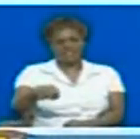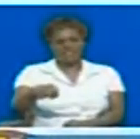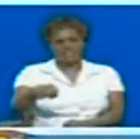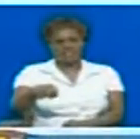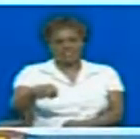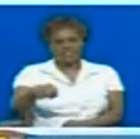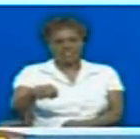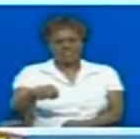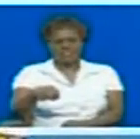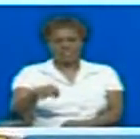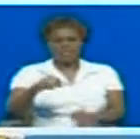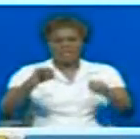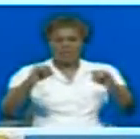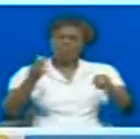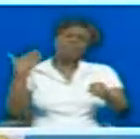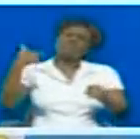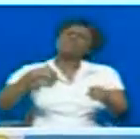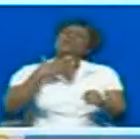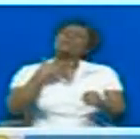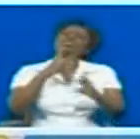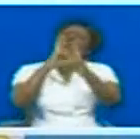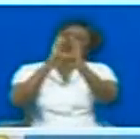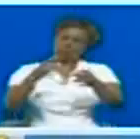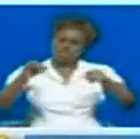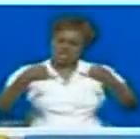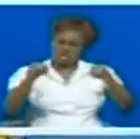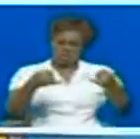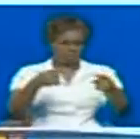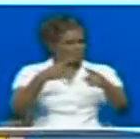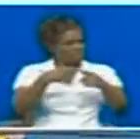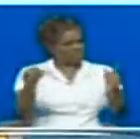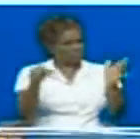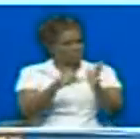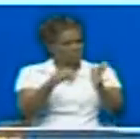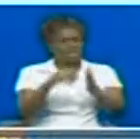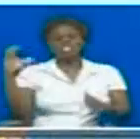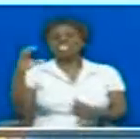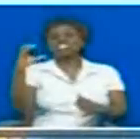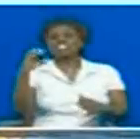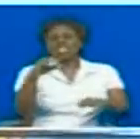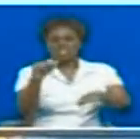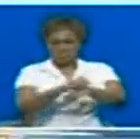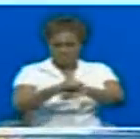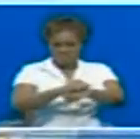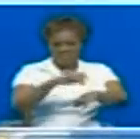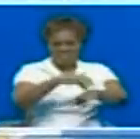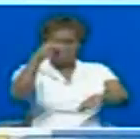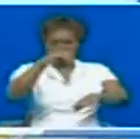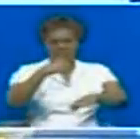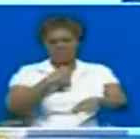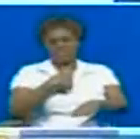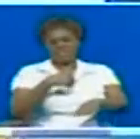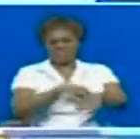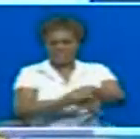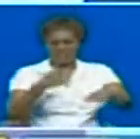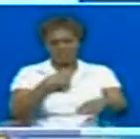news anchor. You actually wanted to be a news anchor. Yeah, what happened? Your hair? No. Uh-huh. Churchill happened. Okay. Fine. So let's take a look